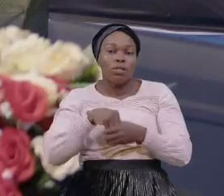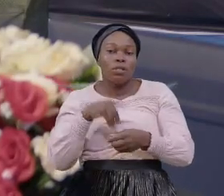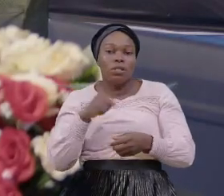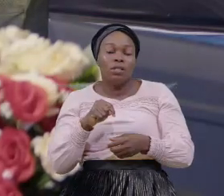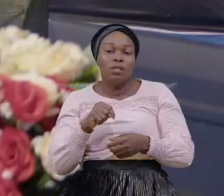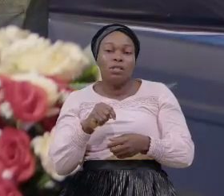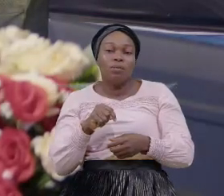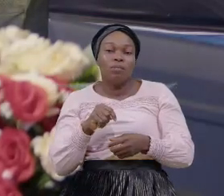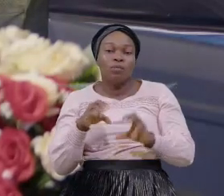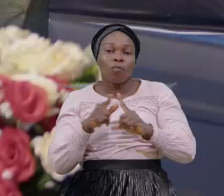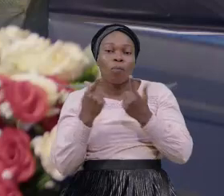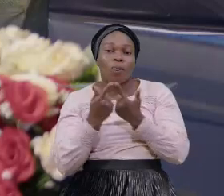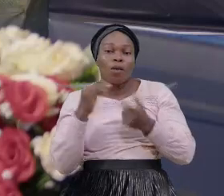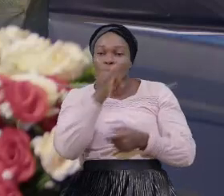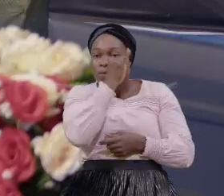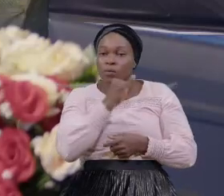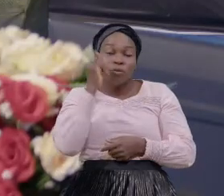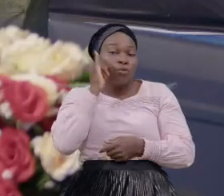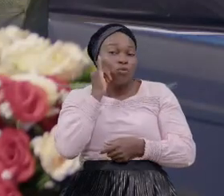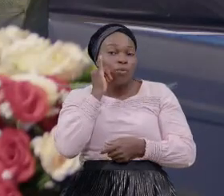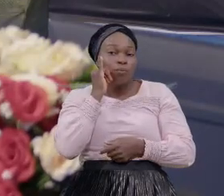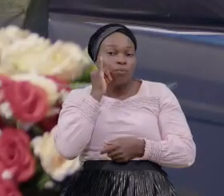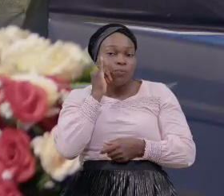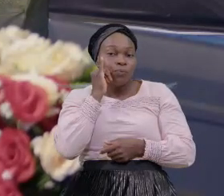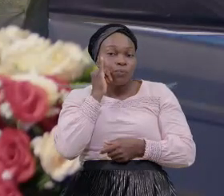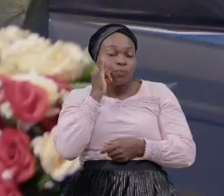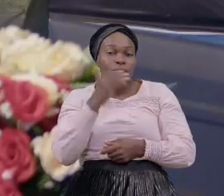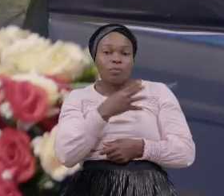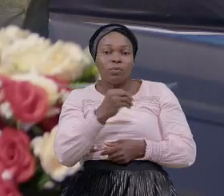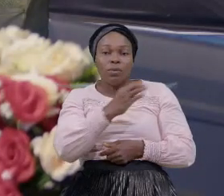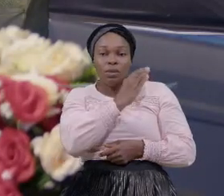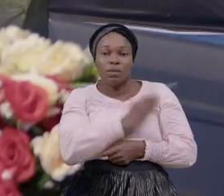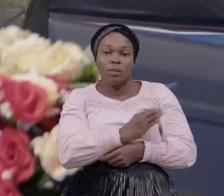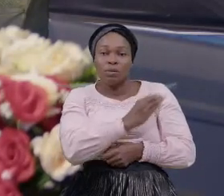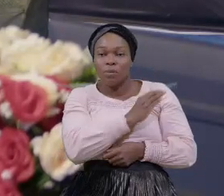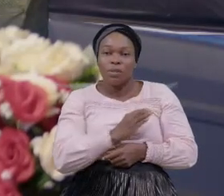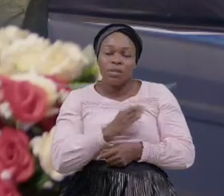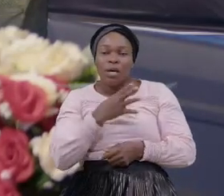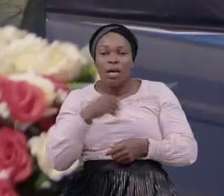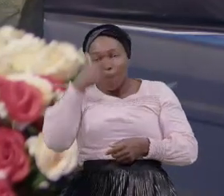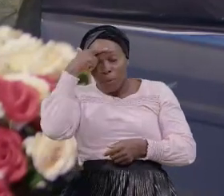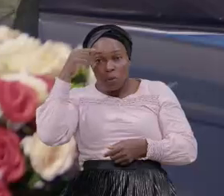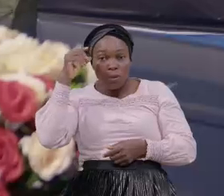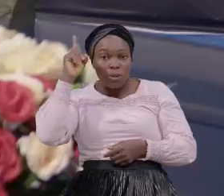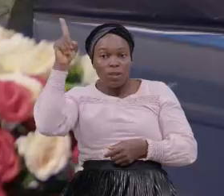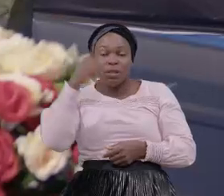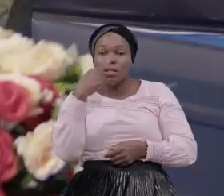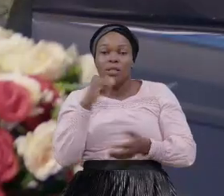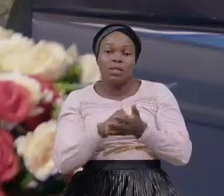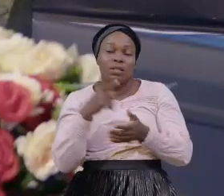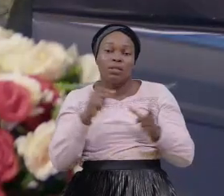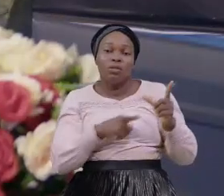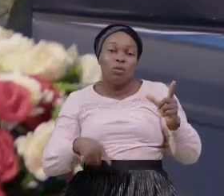They were already circumcised, because he says, the Lord your God will